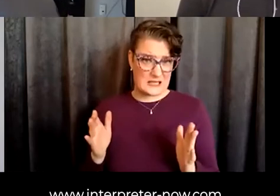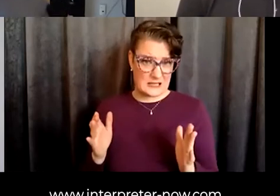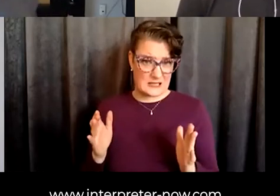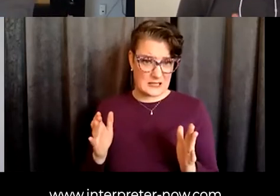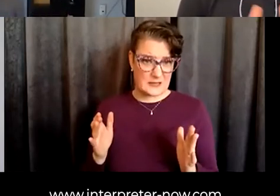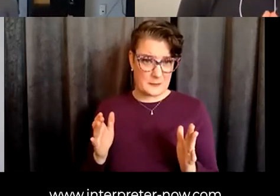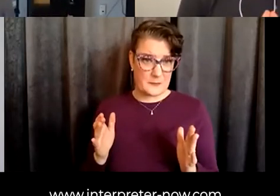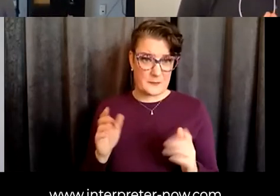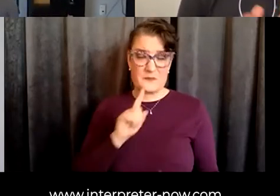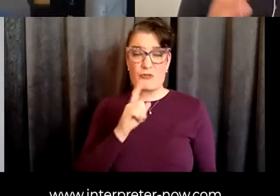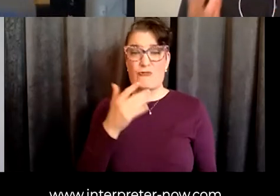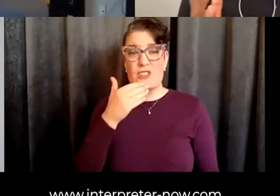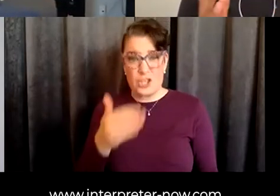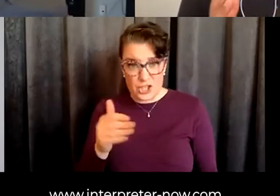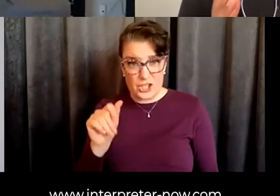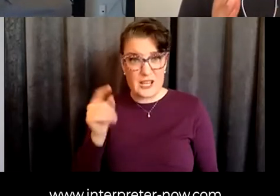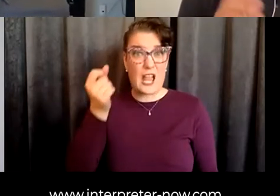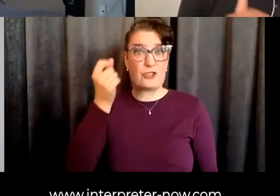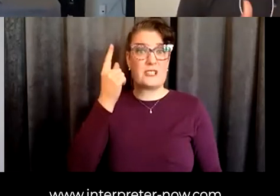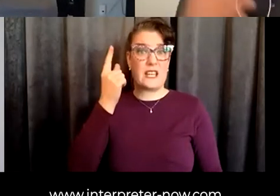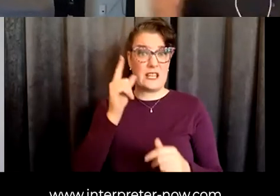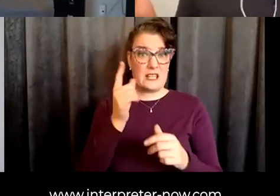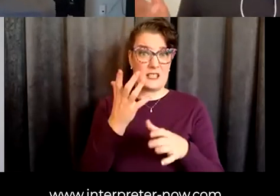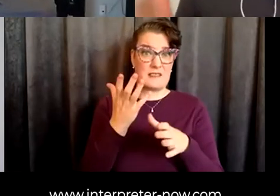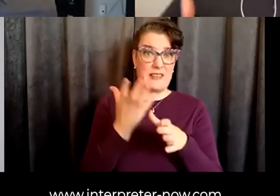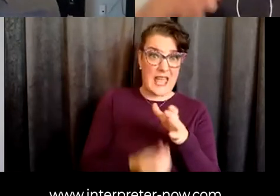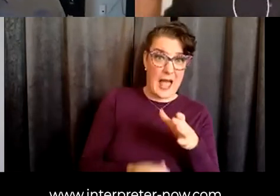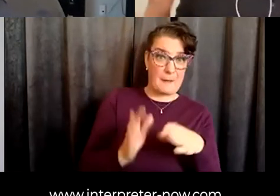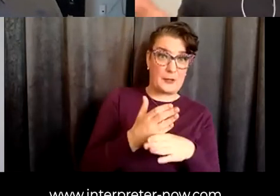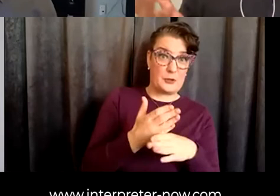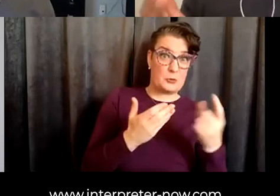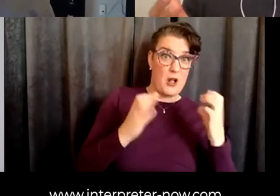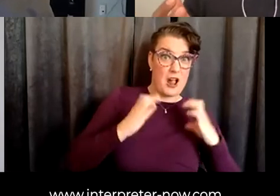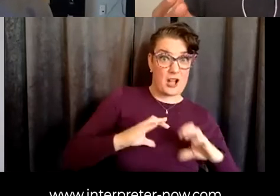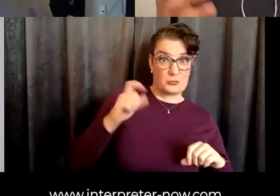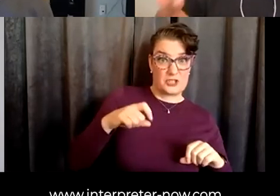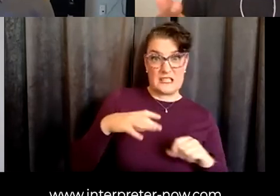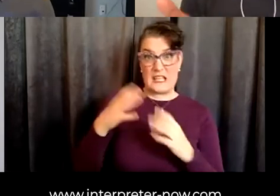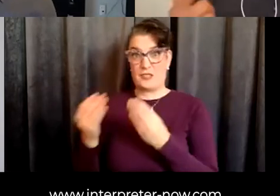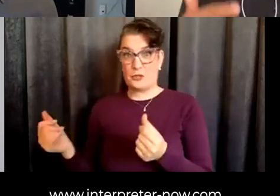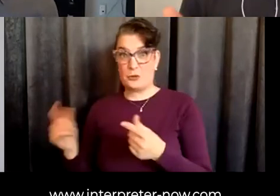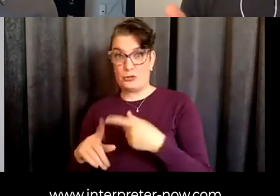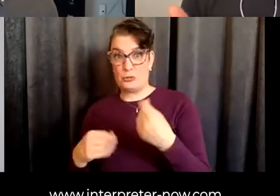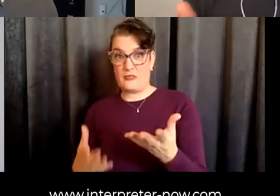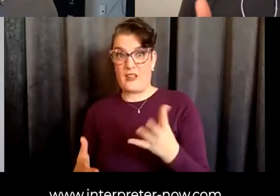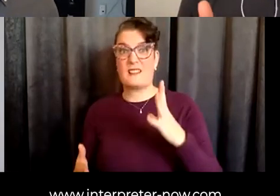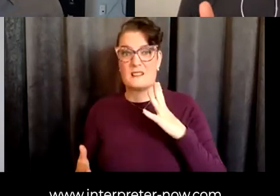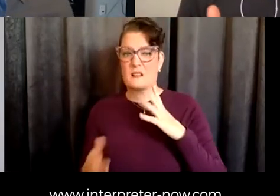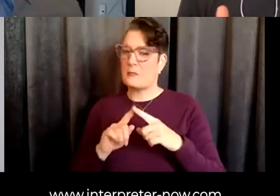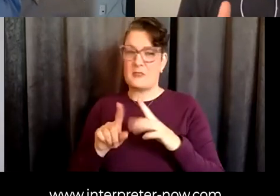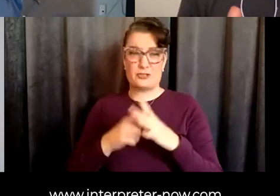You're really good at understanding the gap between what your customers need and the solutions you want to provide. Well, start to look